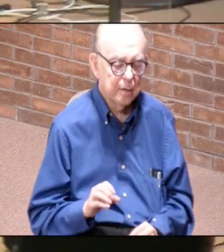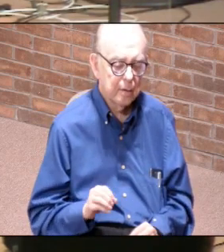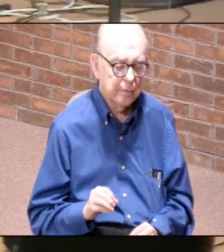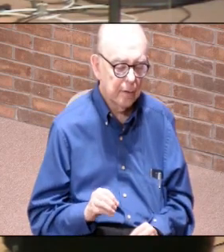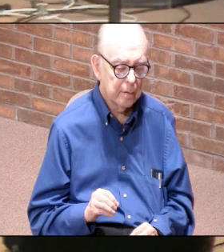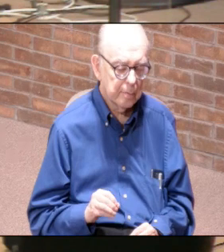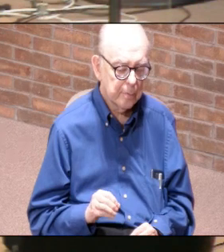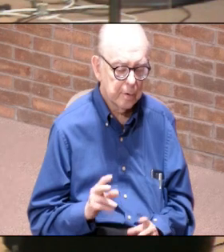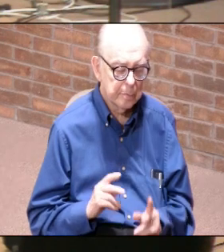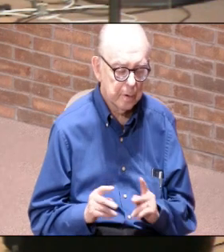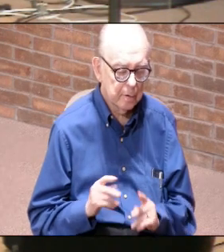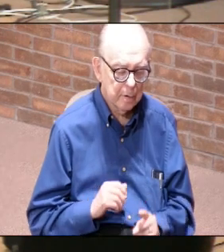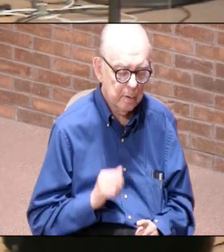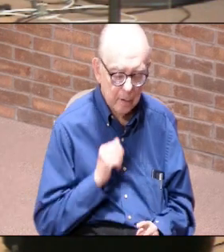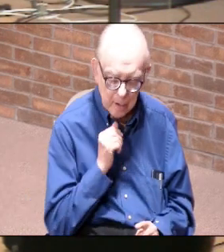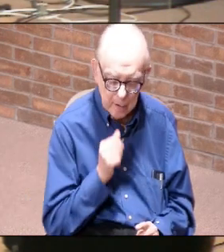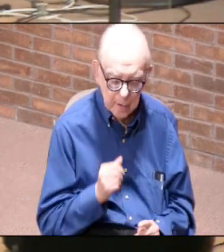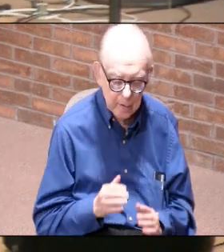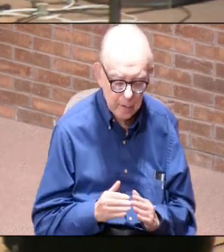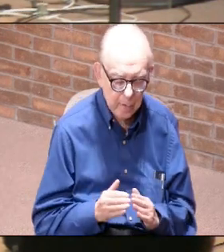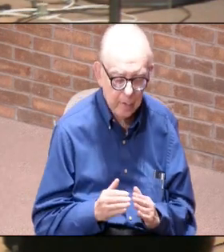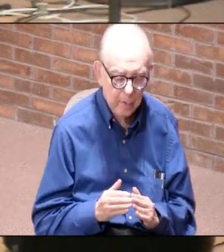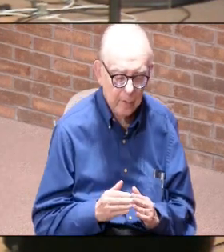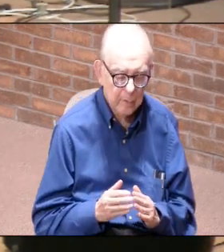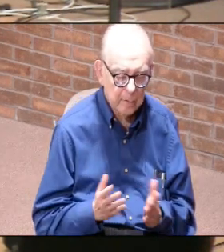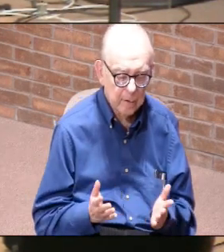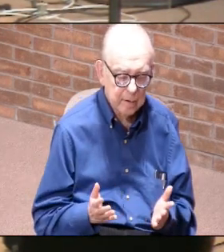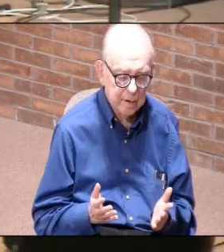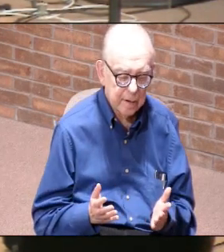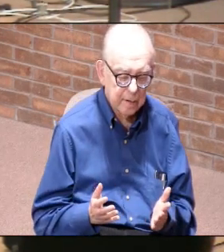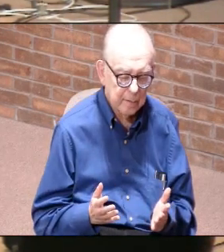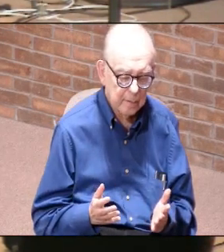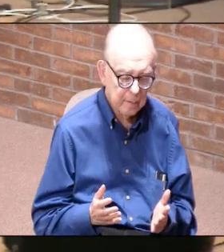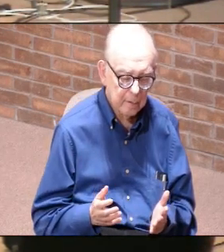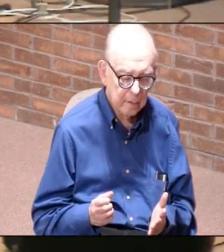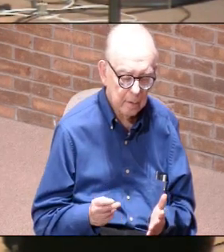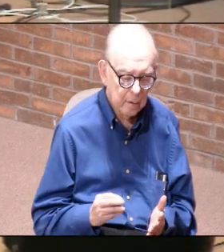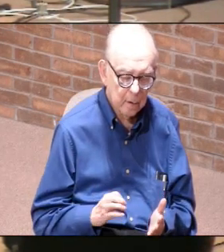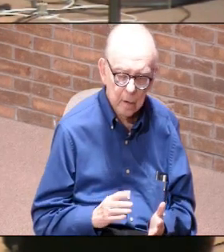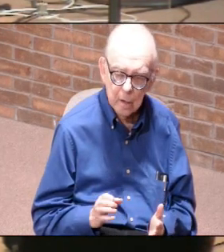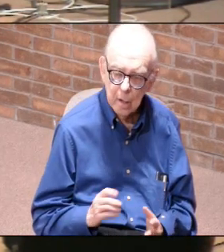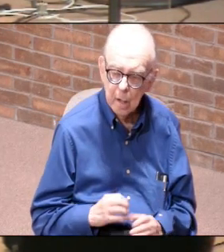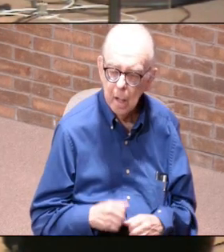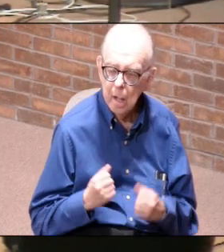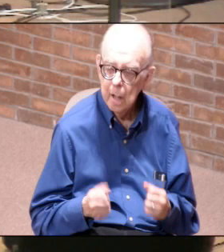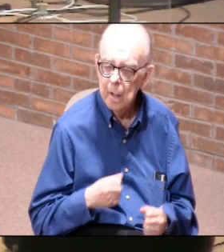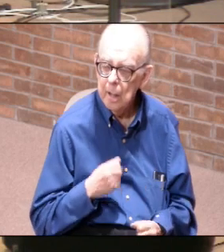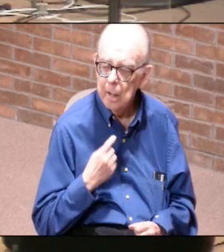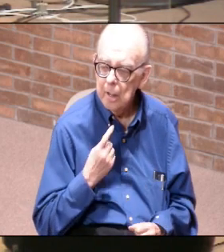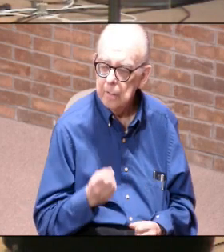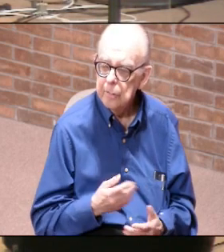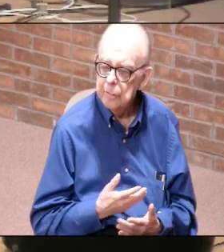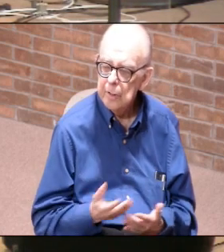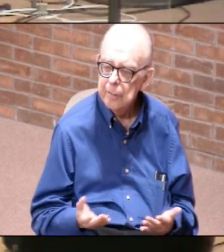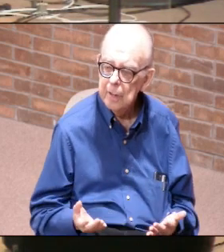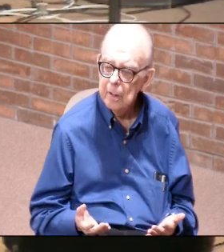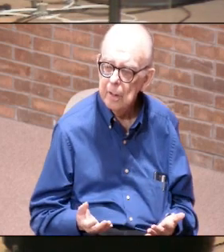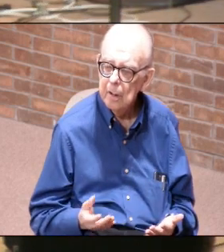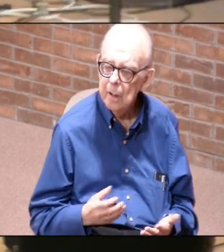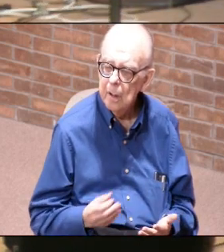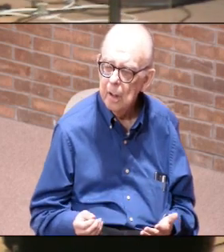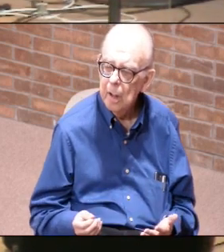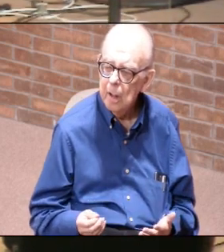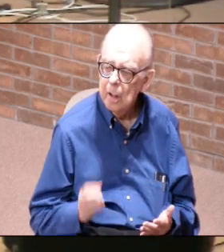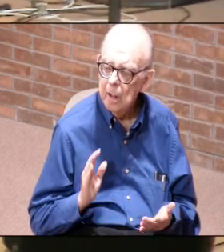city dweller. He's not an urban dweller or an urbanite. And God's telling him to go something. And